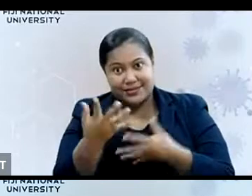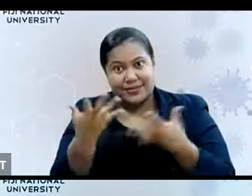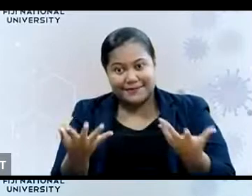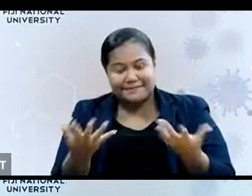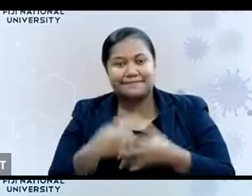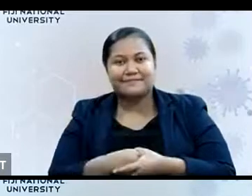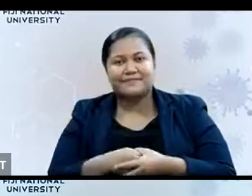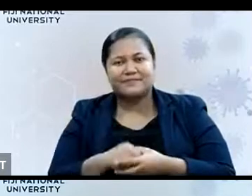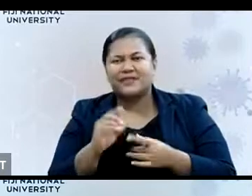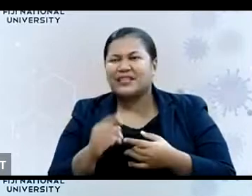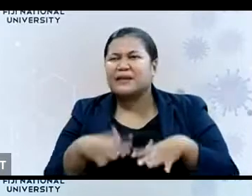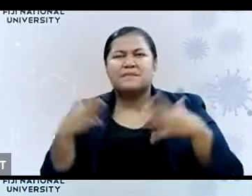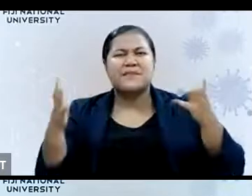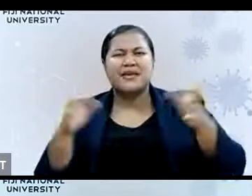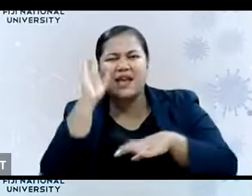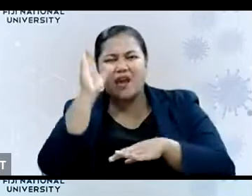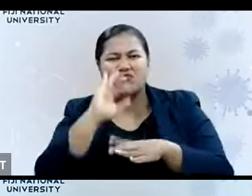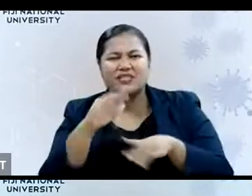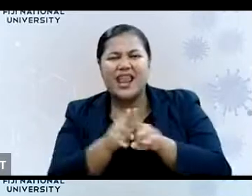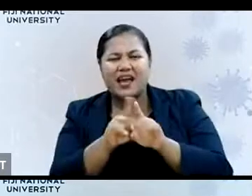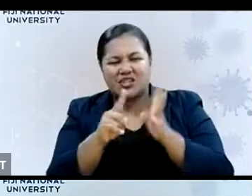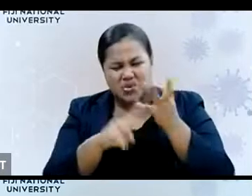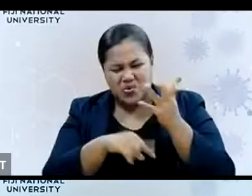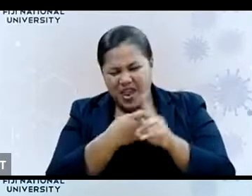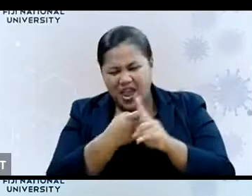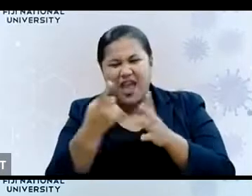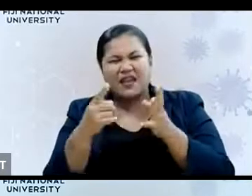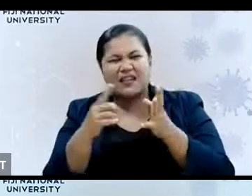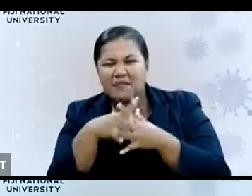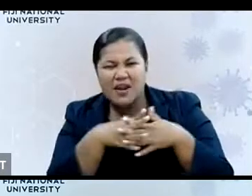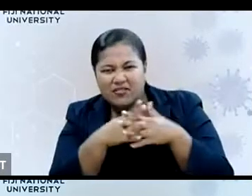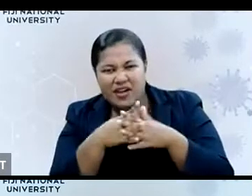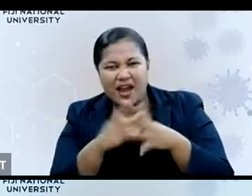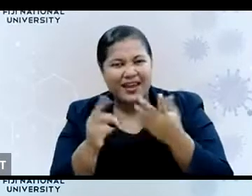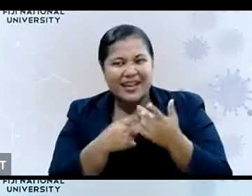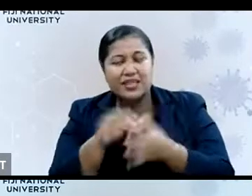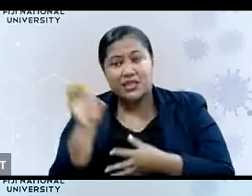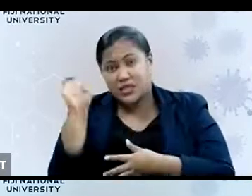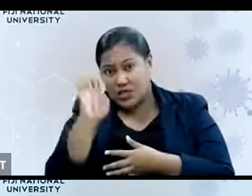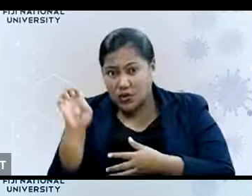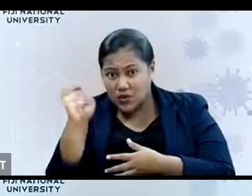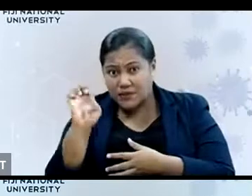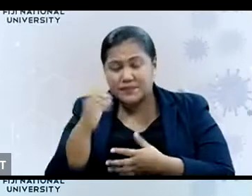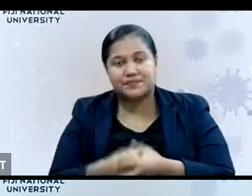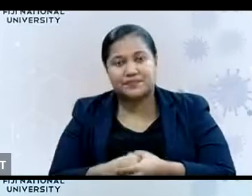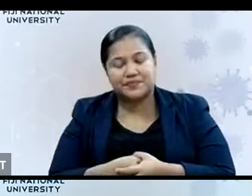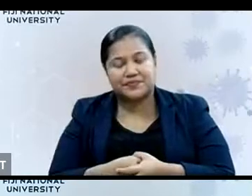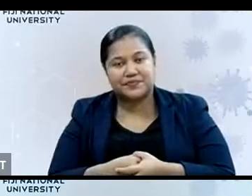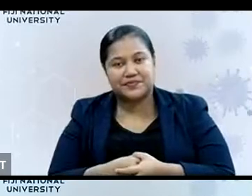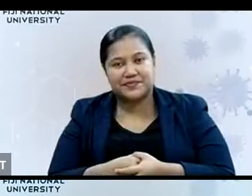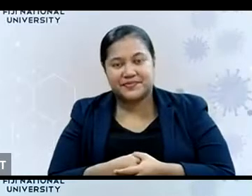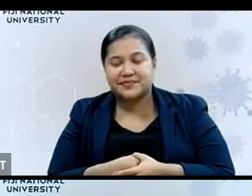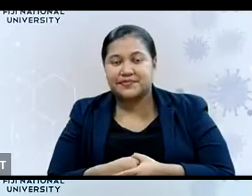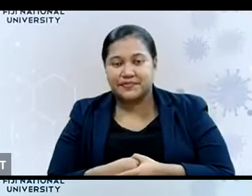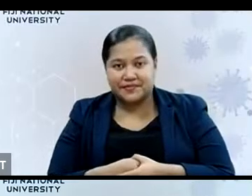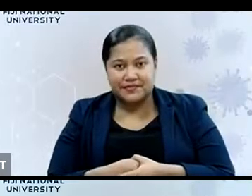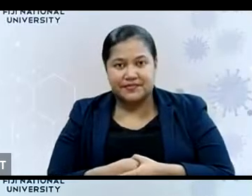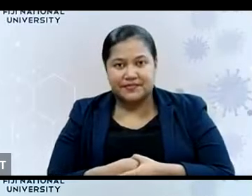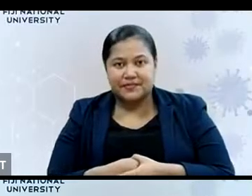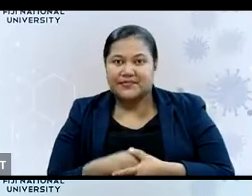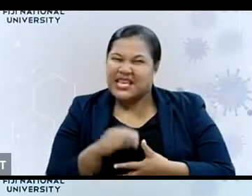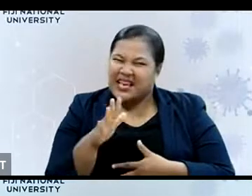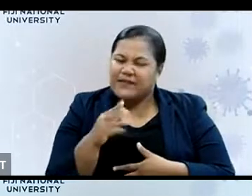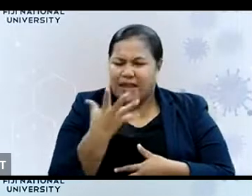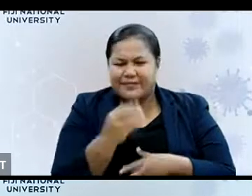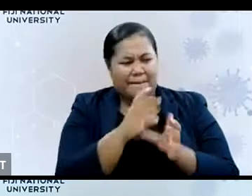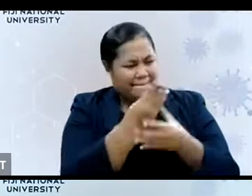in countries like, you know, the UK, the US, other parts of Europe, is that even if there are some gaps